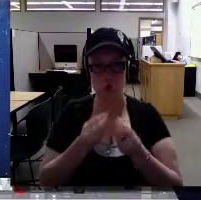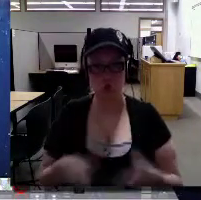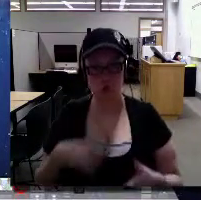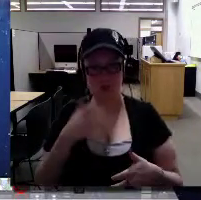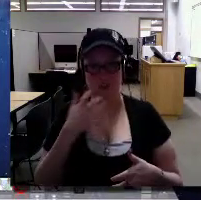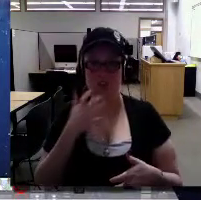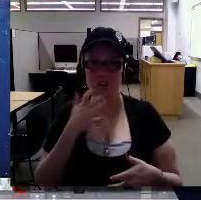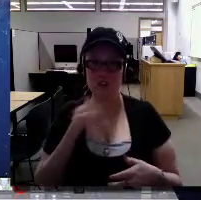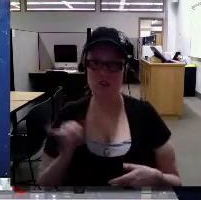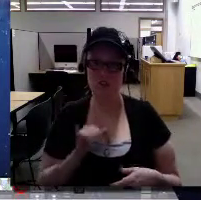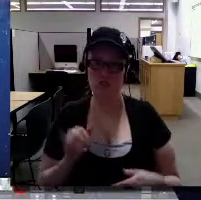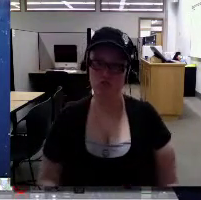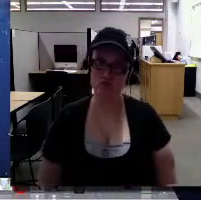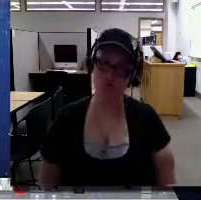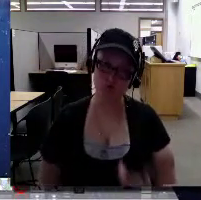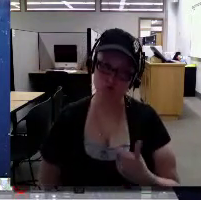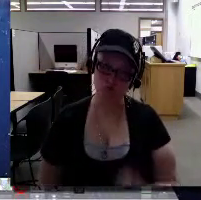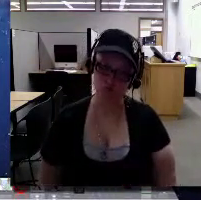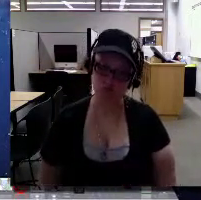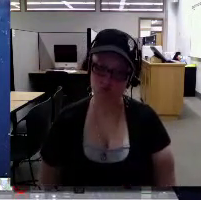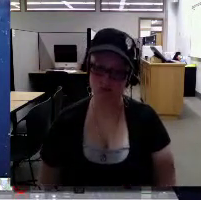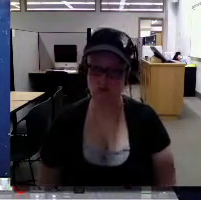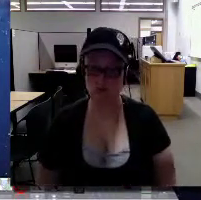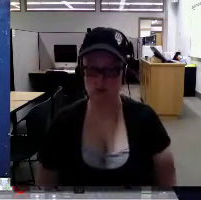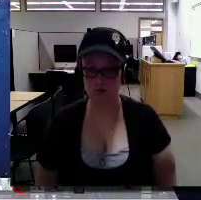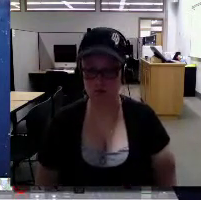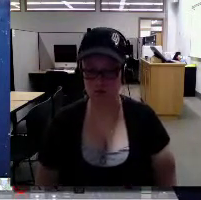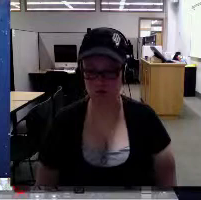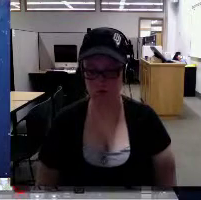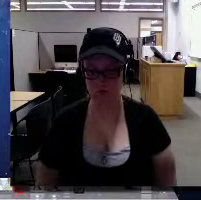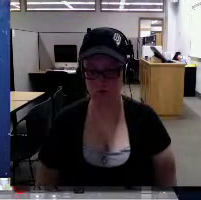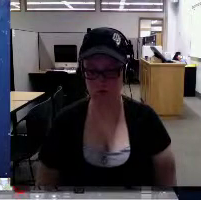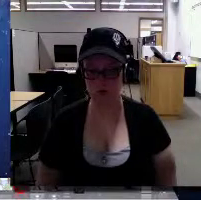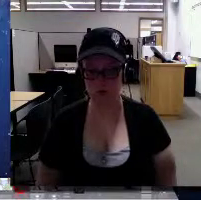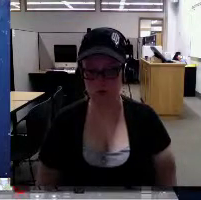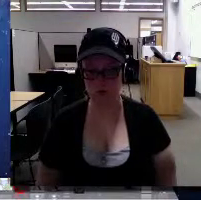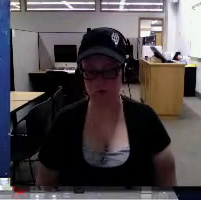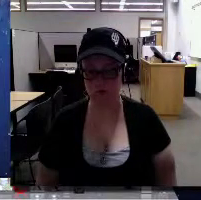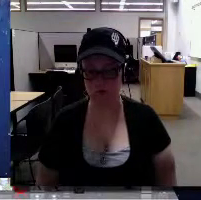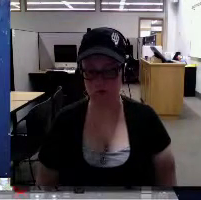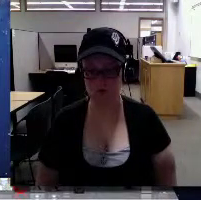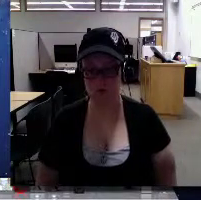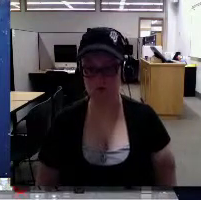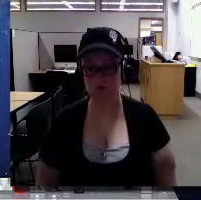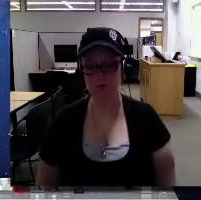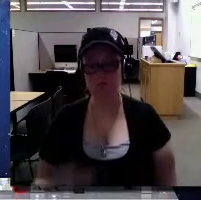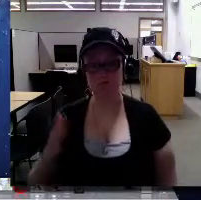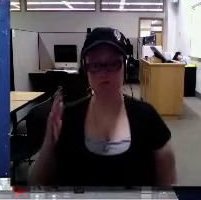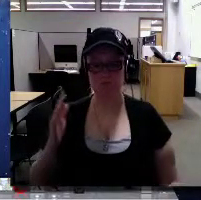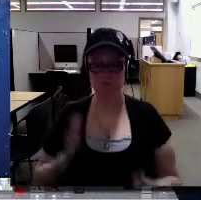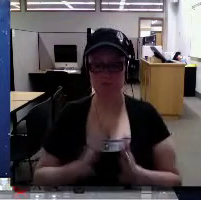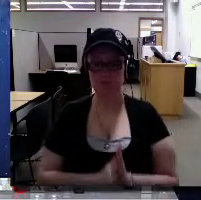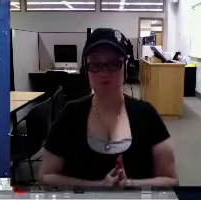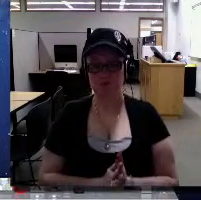railway crossing to see President Lincoln's funeral train go by.